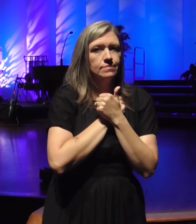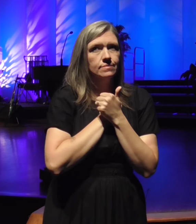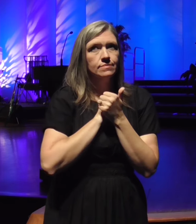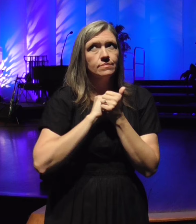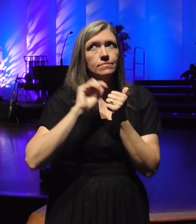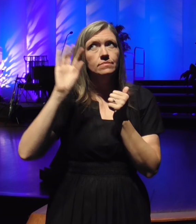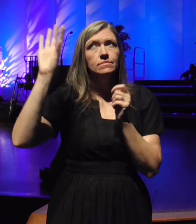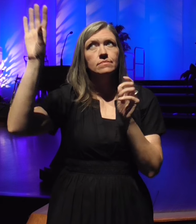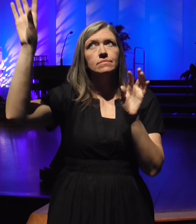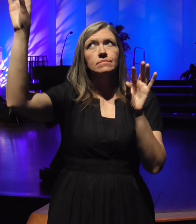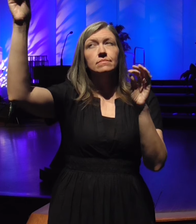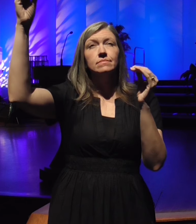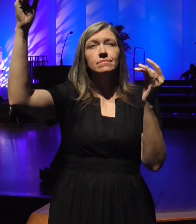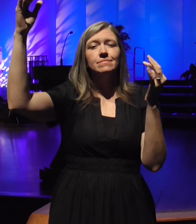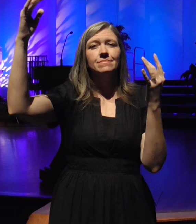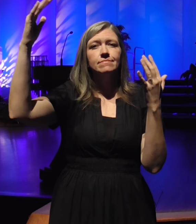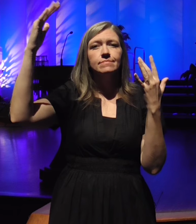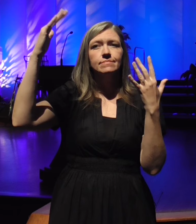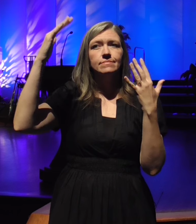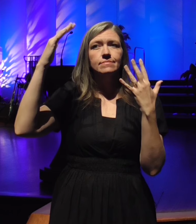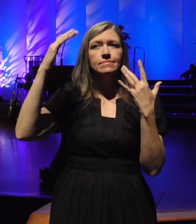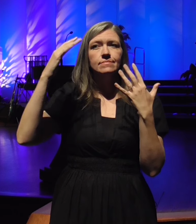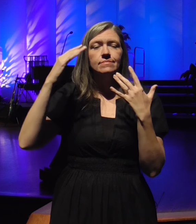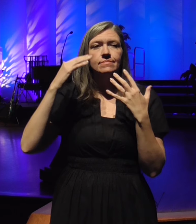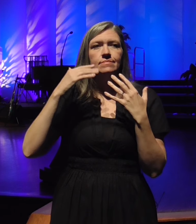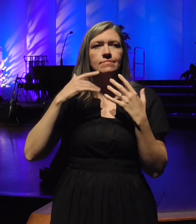the love